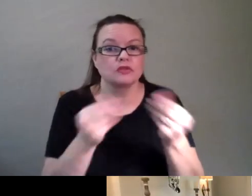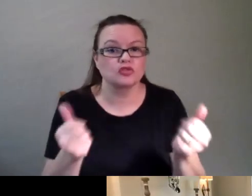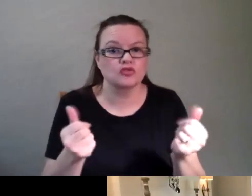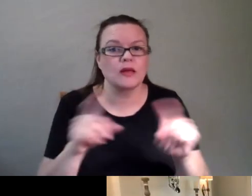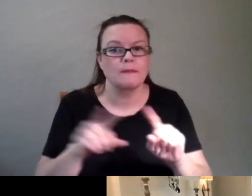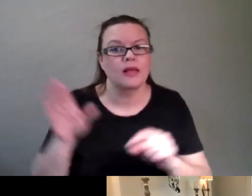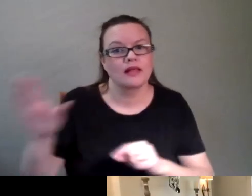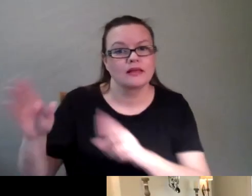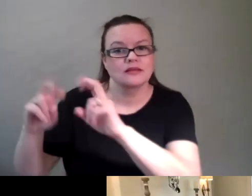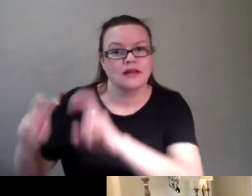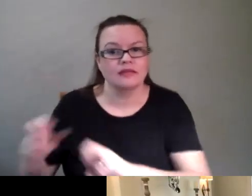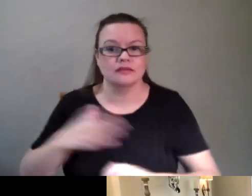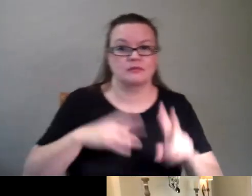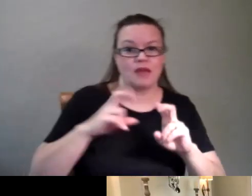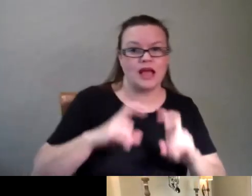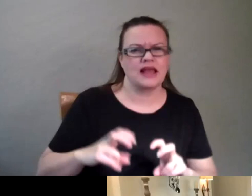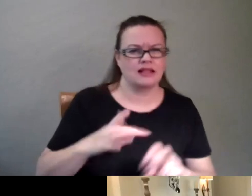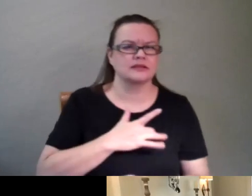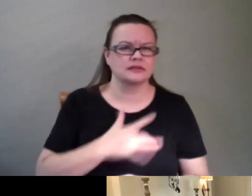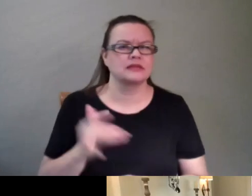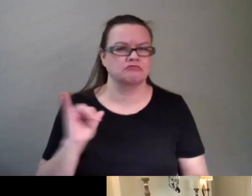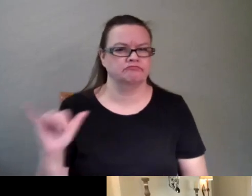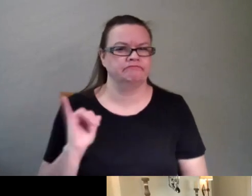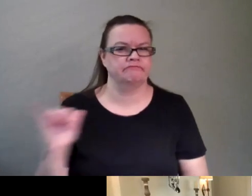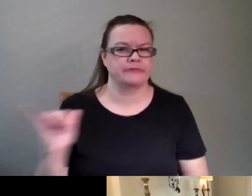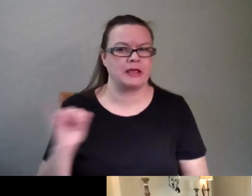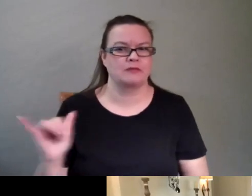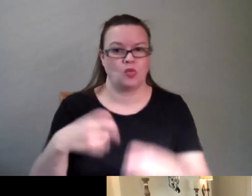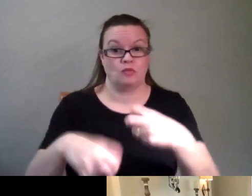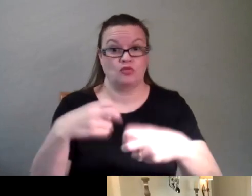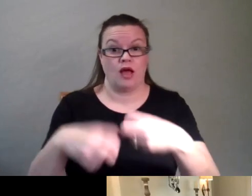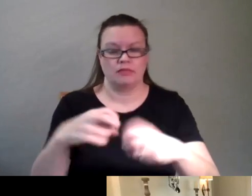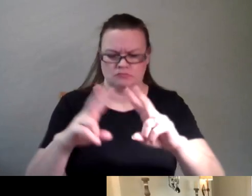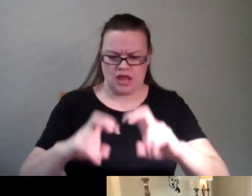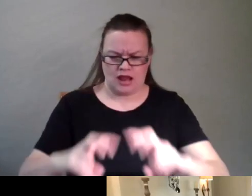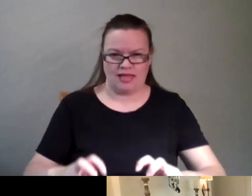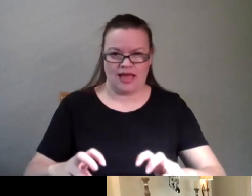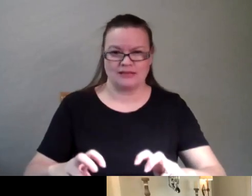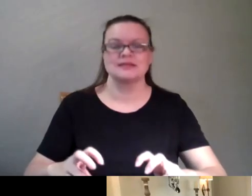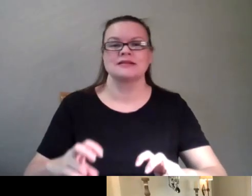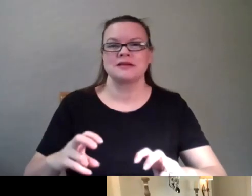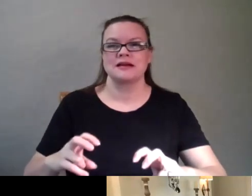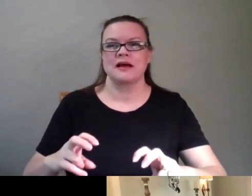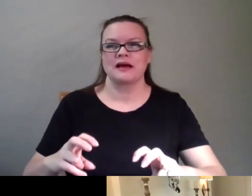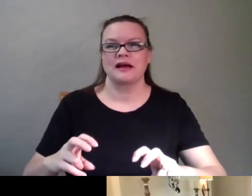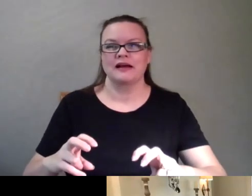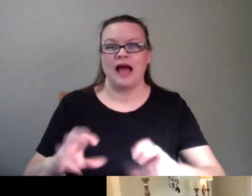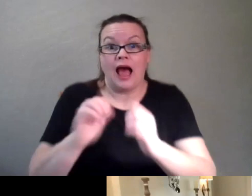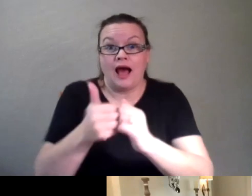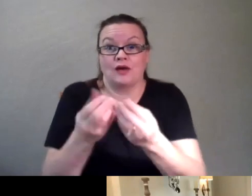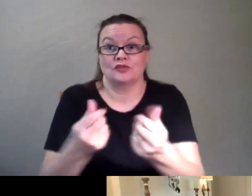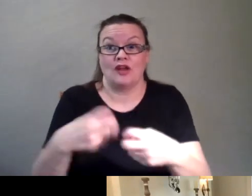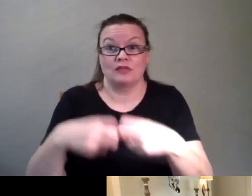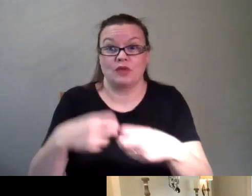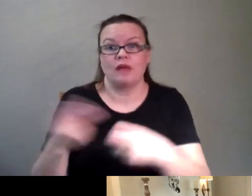analysis of the problems. And that is something that I think can be very interesting to think about what other solutions are there out there.